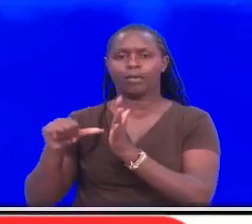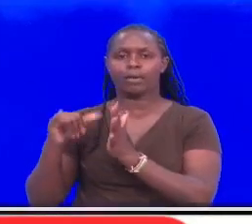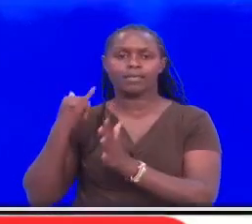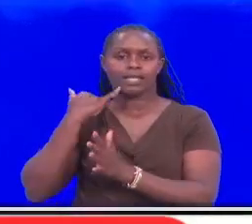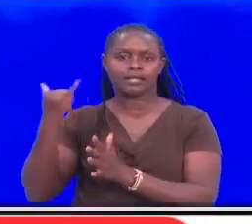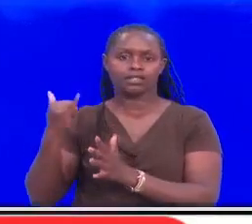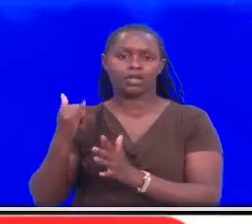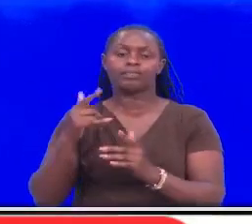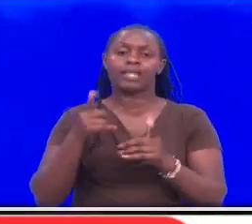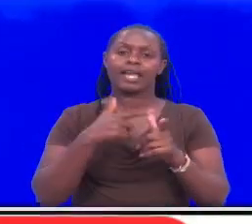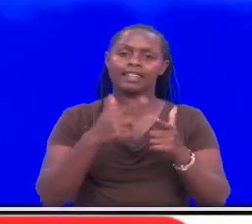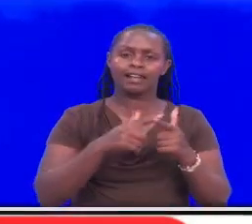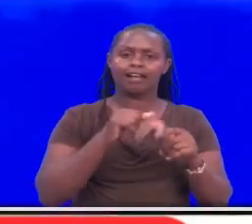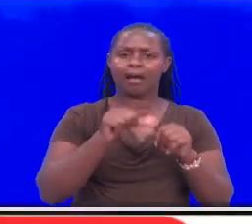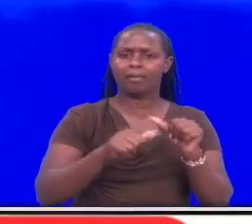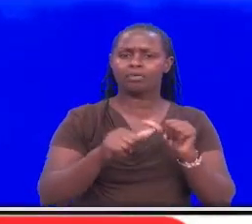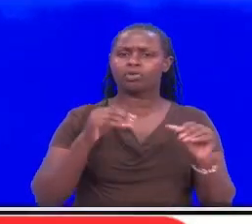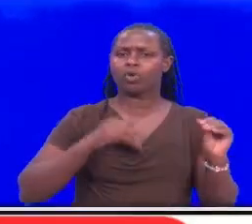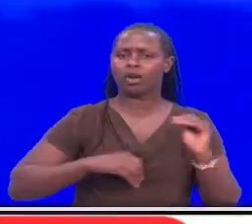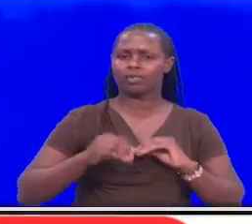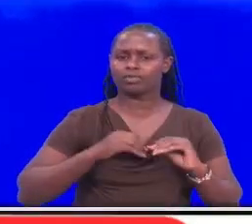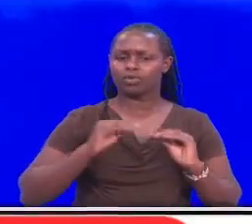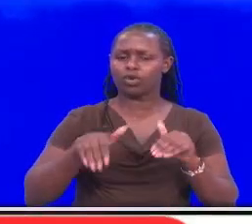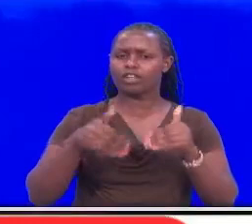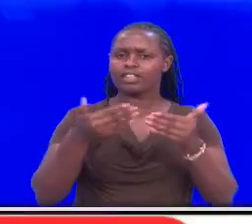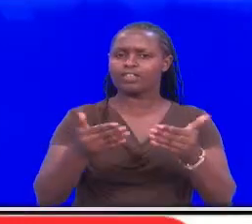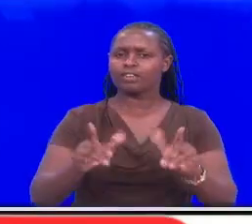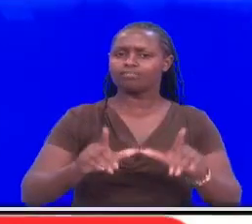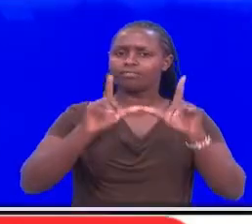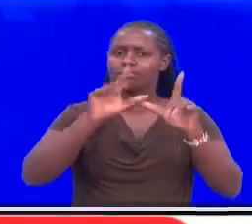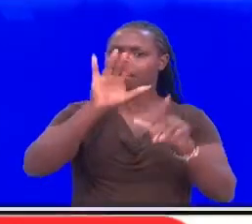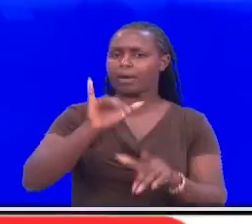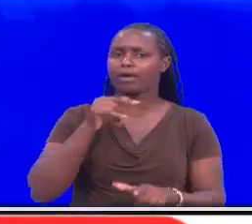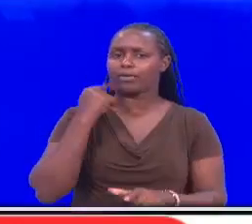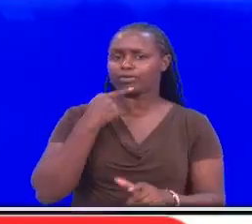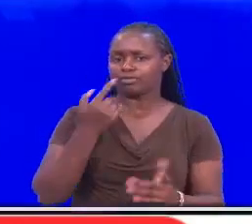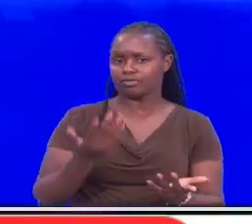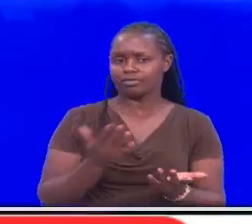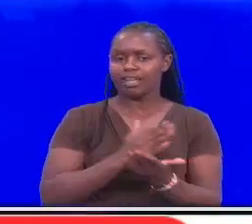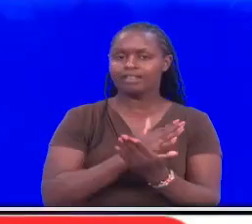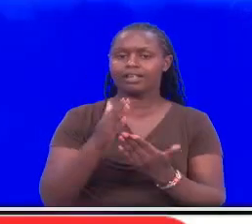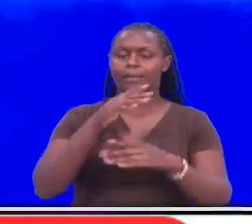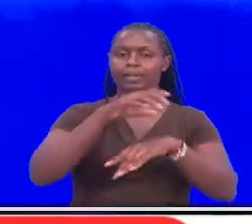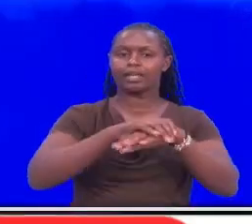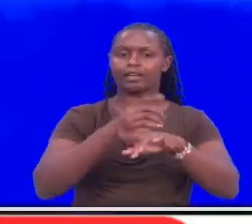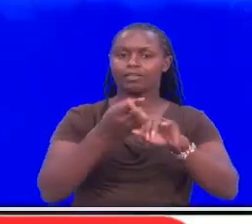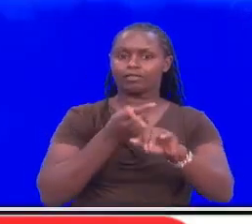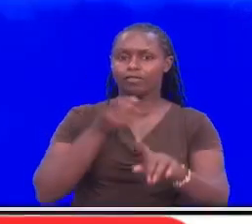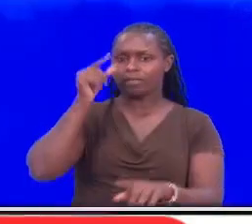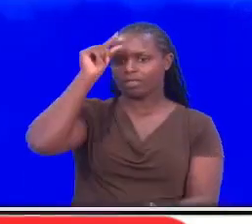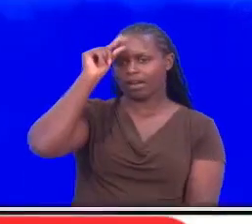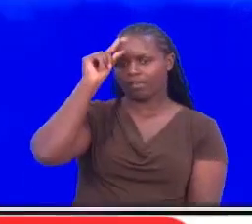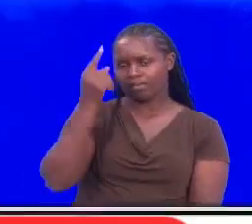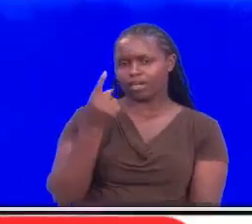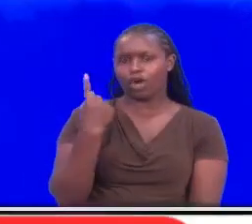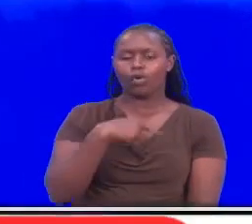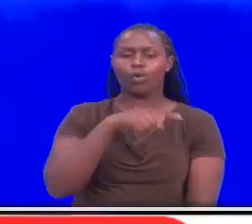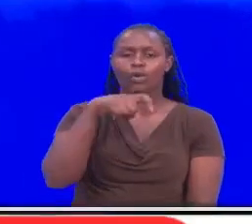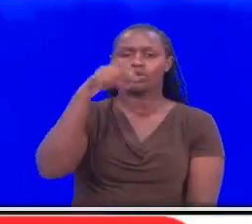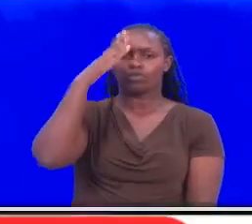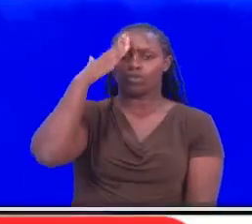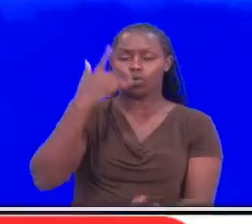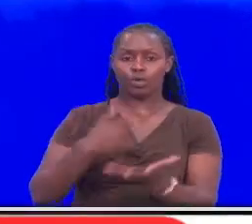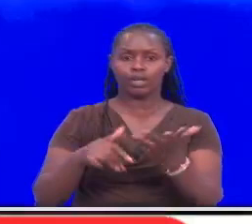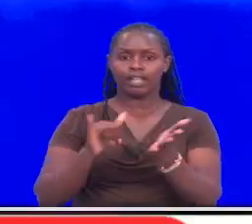this? And some of them are getting licenses from the government. So let us know who issued those licenses,